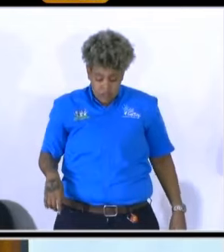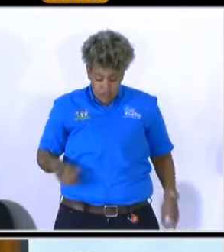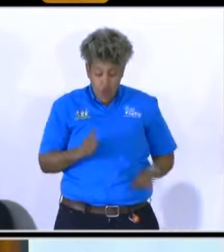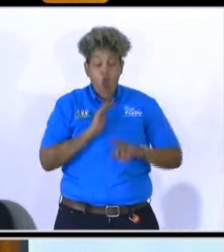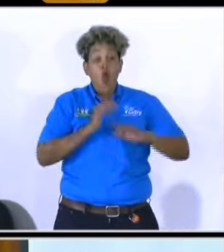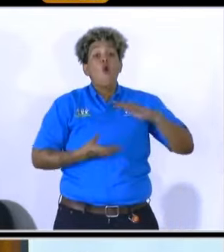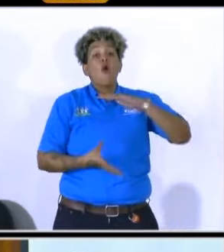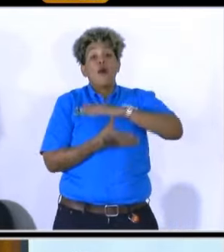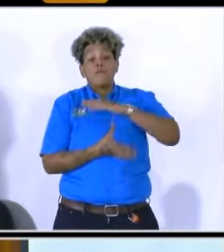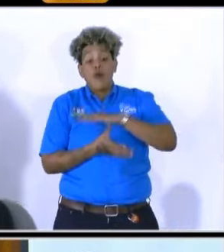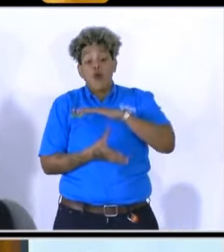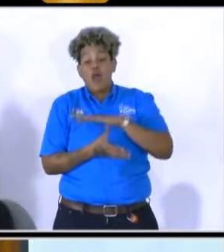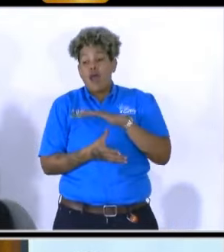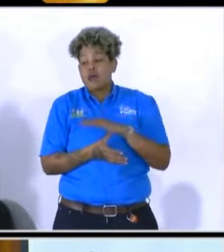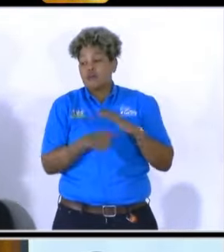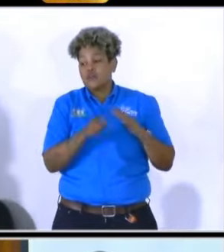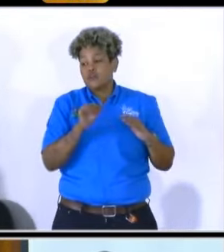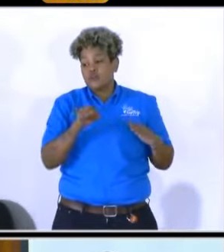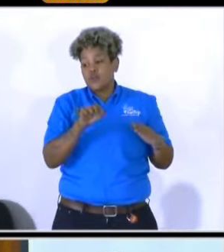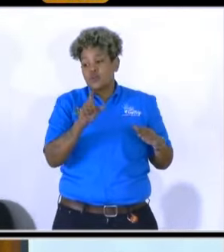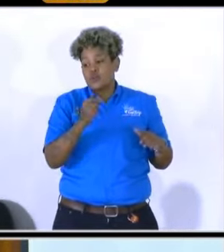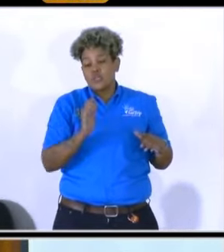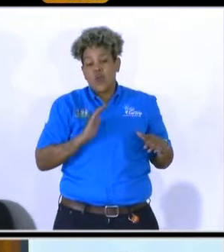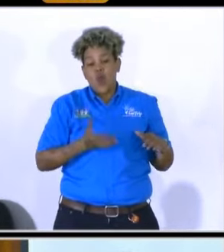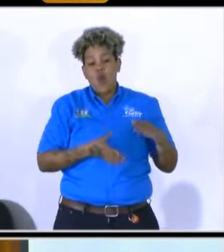priorities, yes, you did actually,